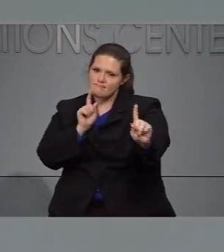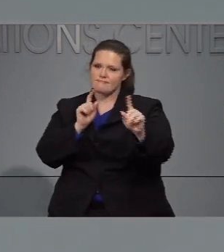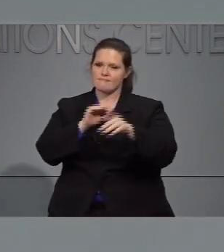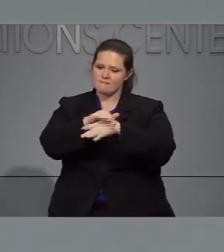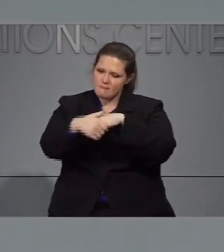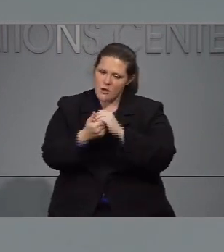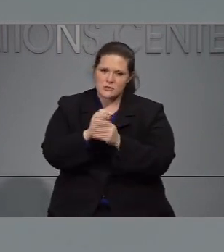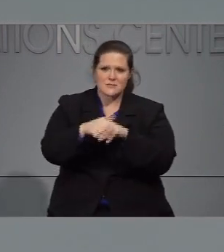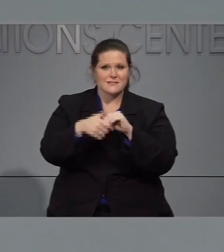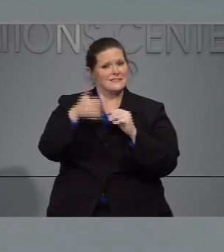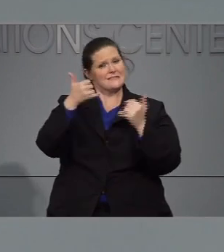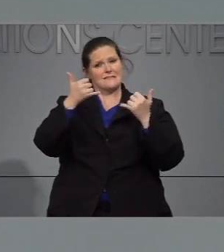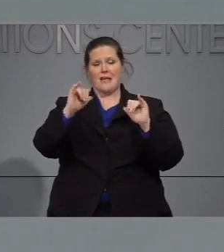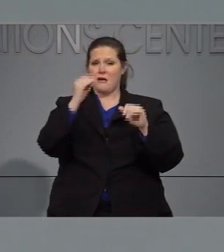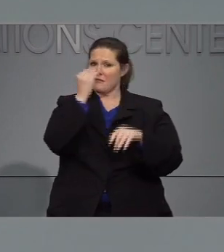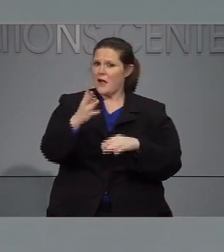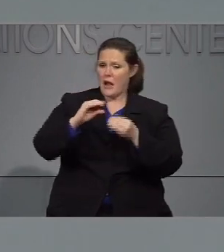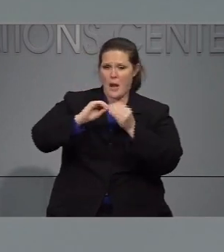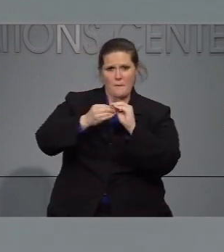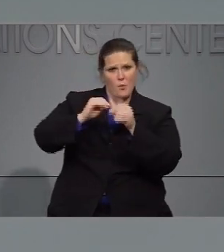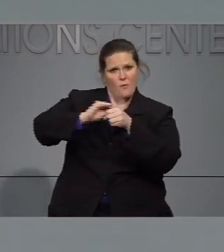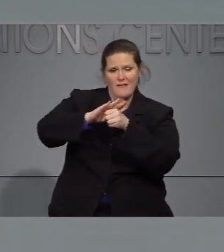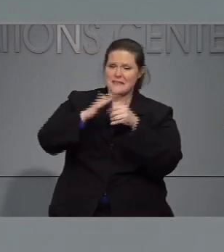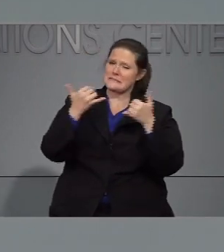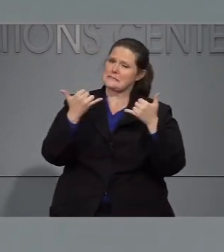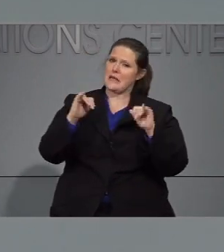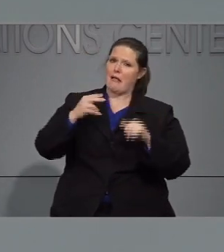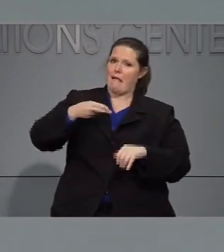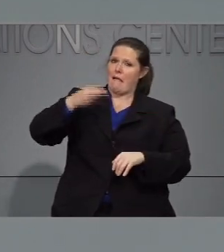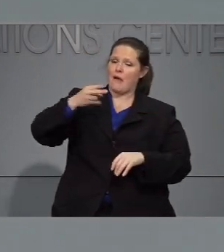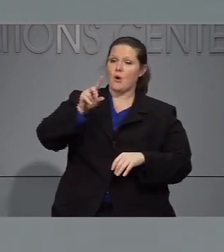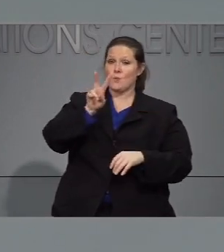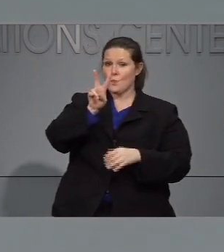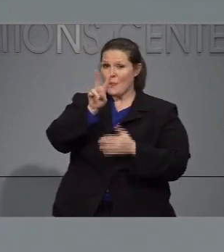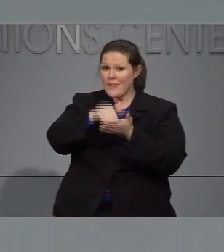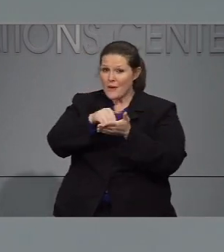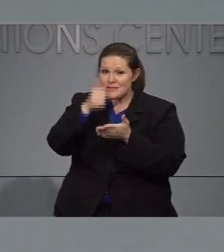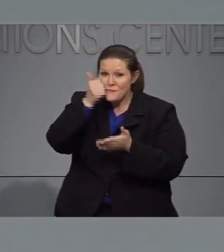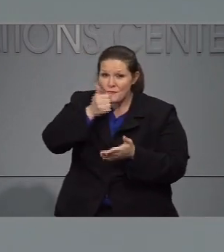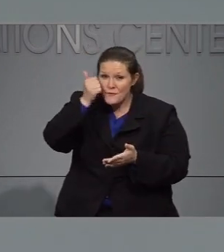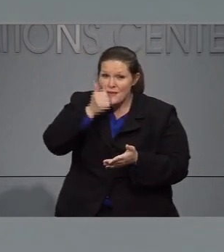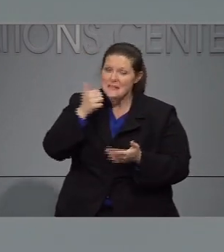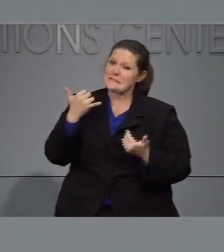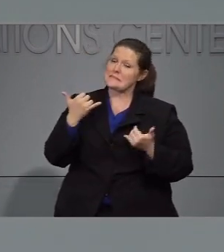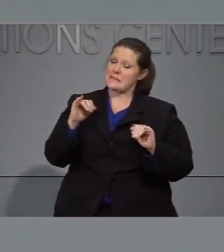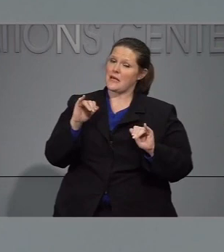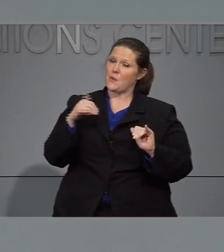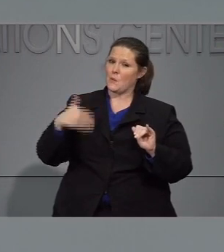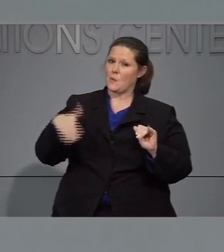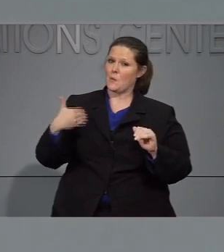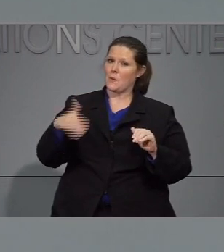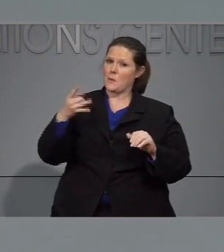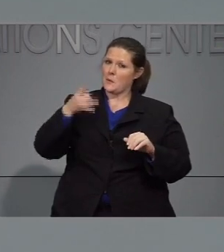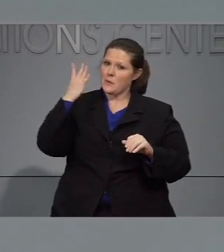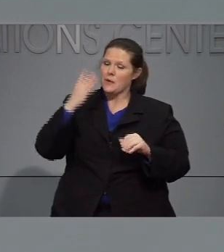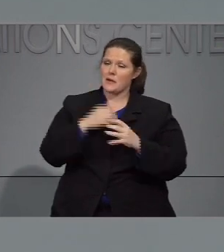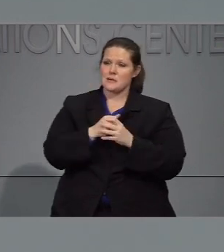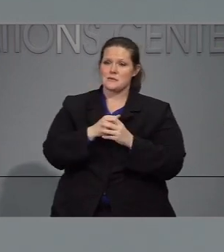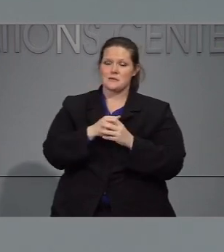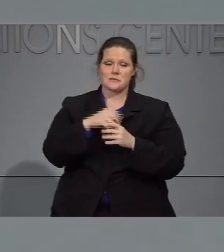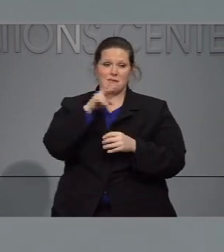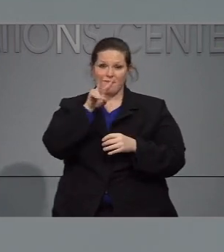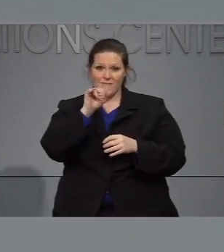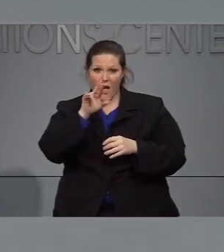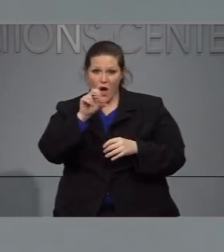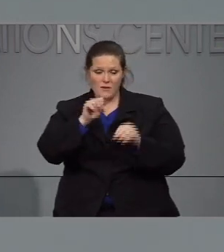day is still a lot of new cases. And this level of viral spread is stretching our response resources. As you